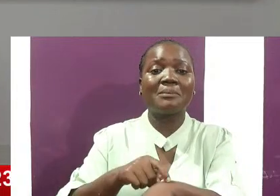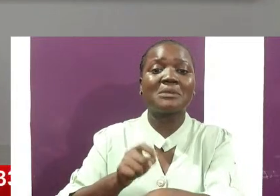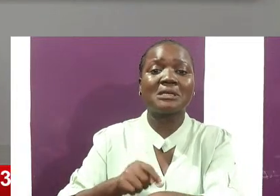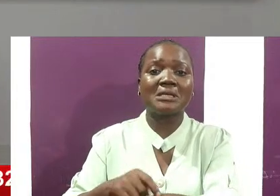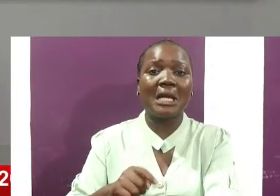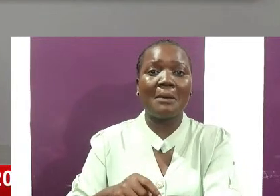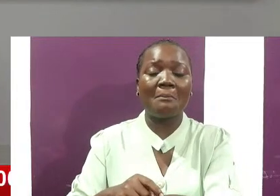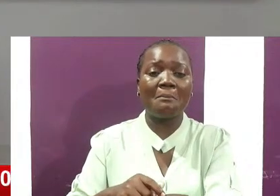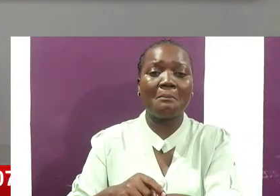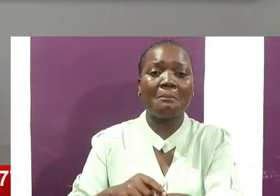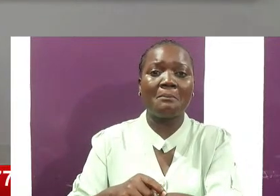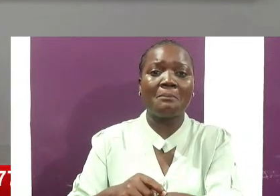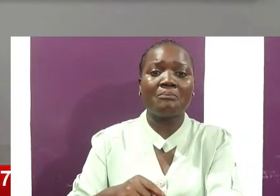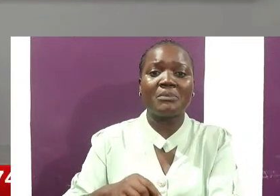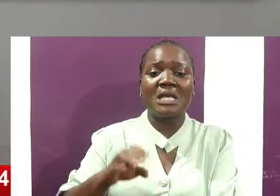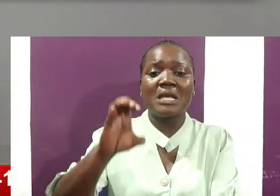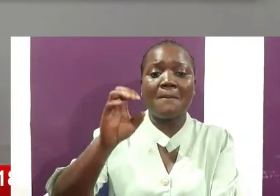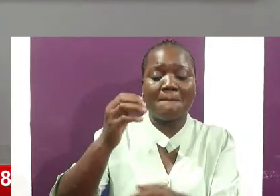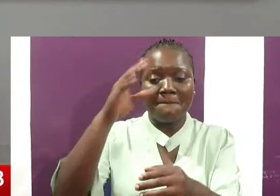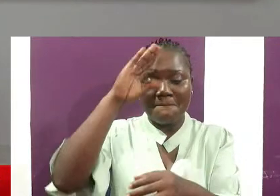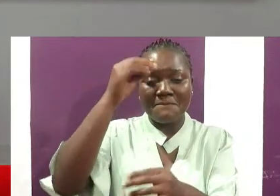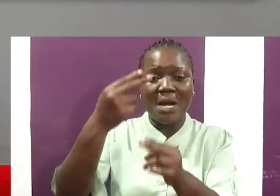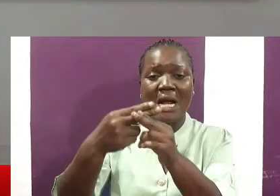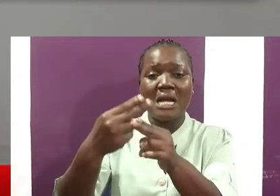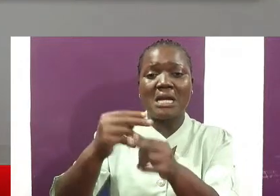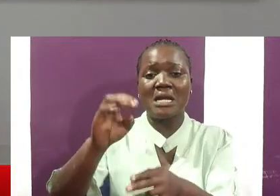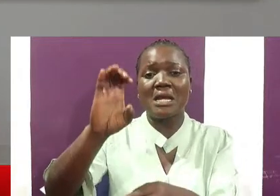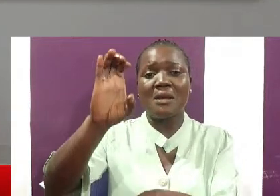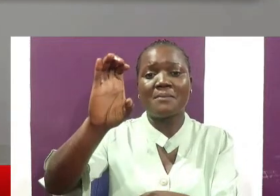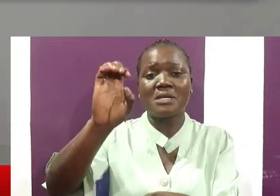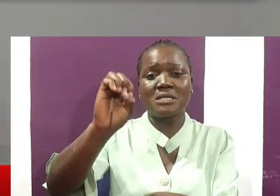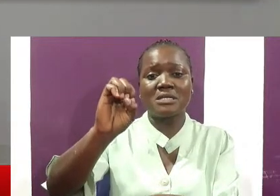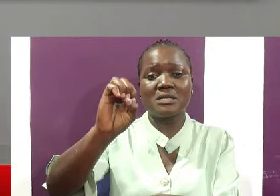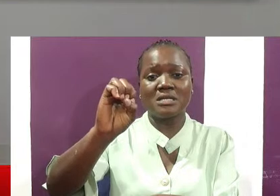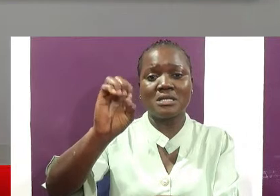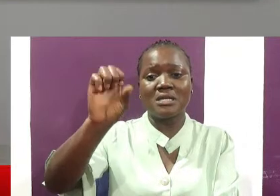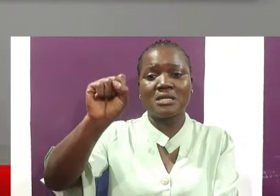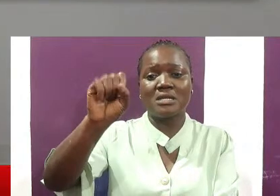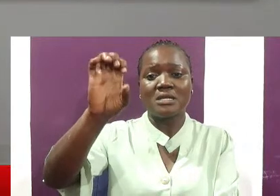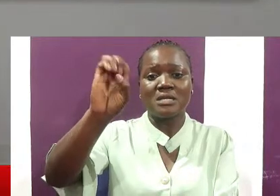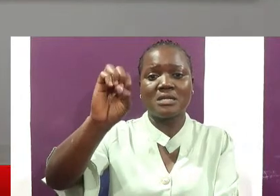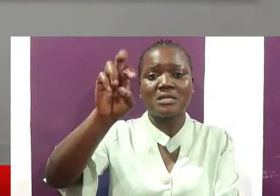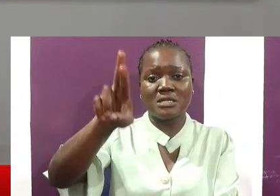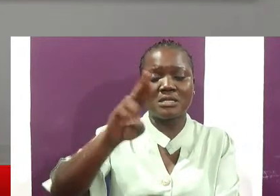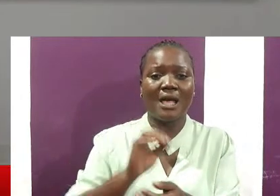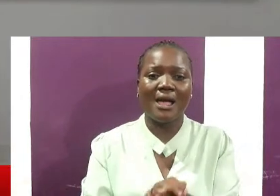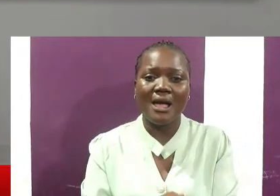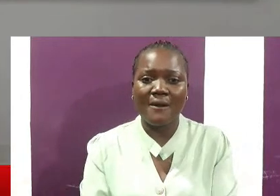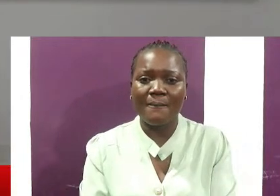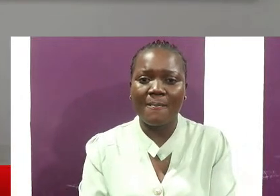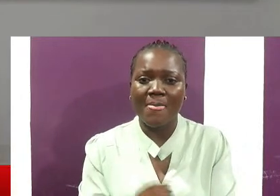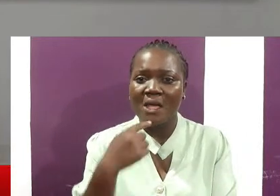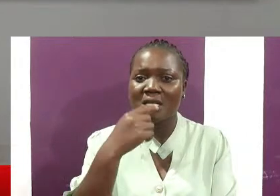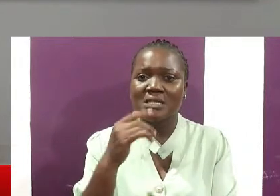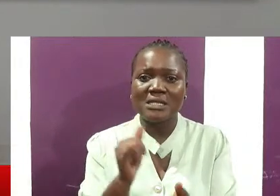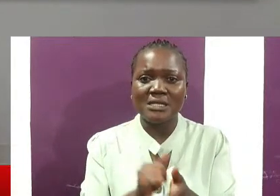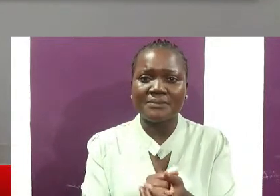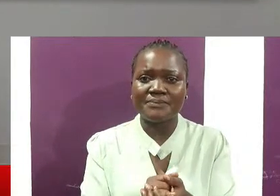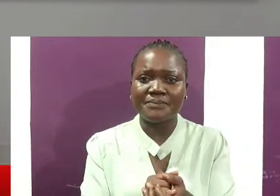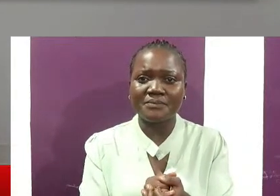Acts 25:9-12. He preached to Felix, Festus, and Agrippa, Acts 24, verses 1 through chapter 26 and verse